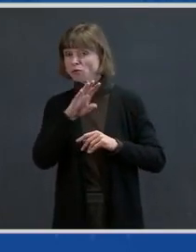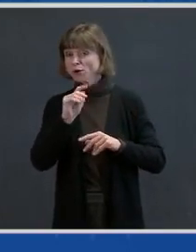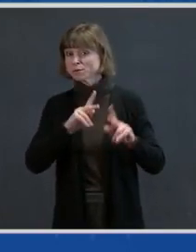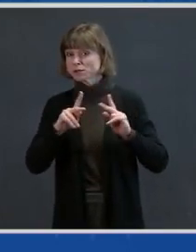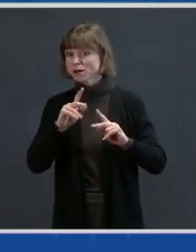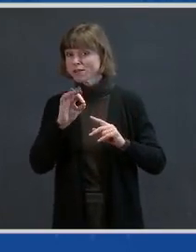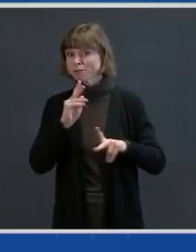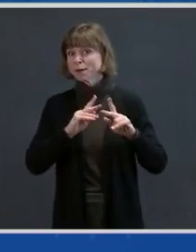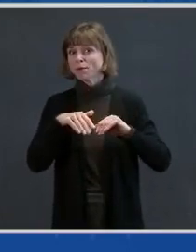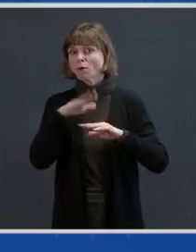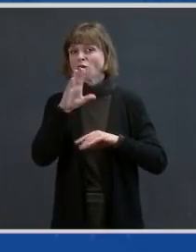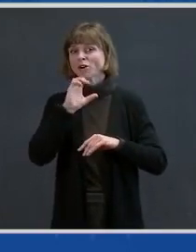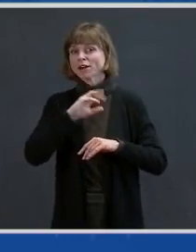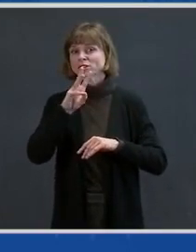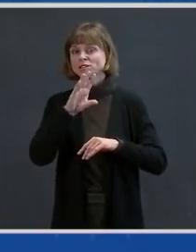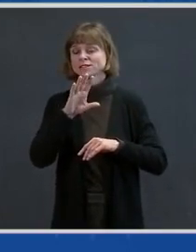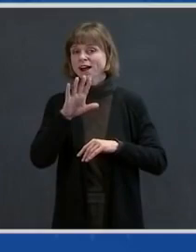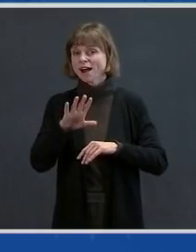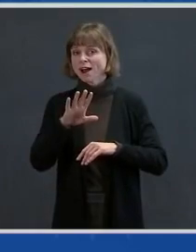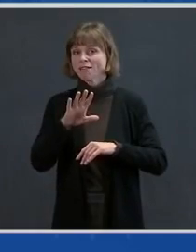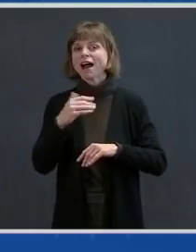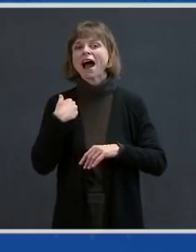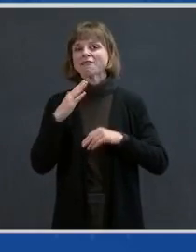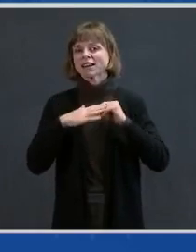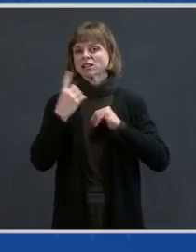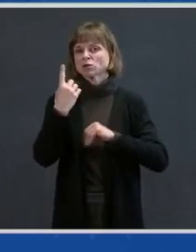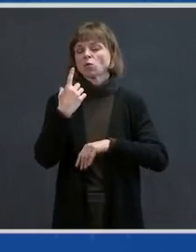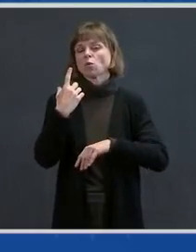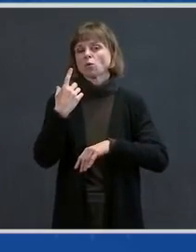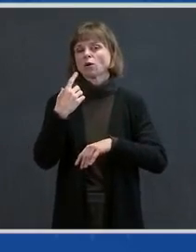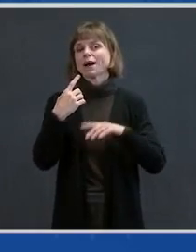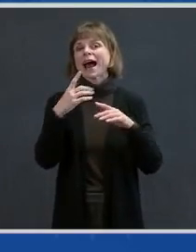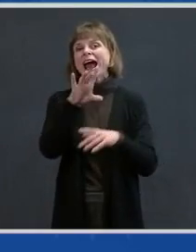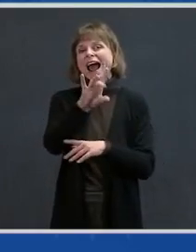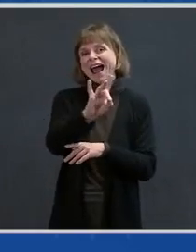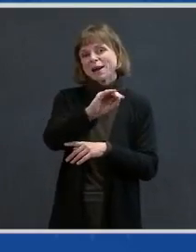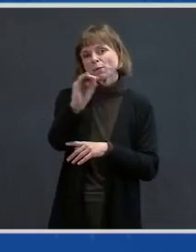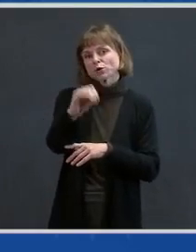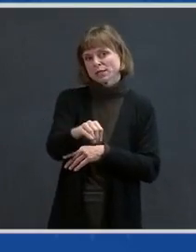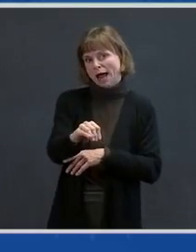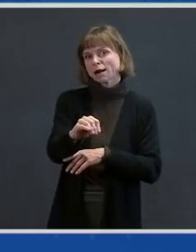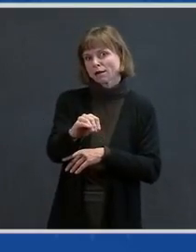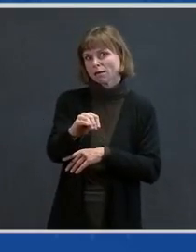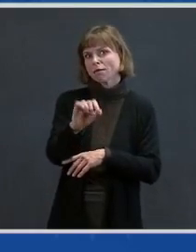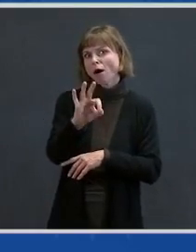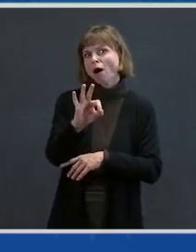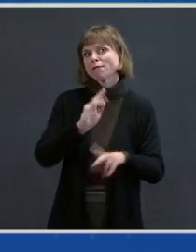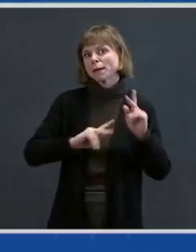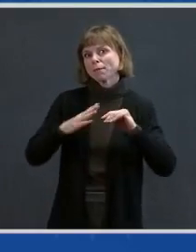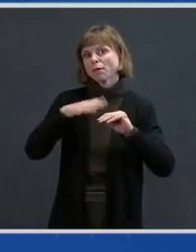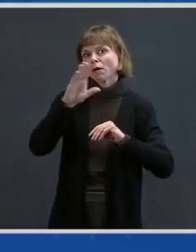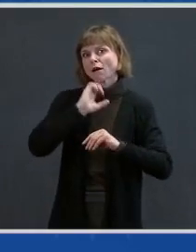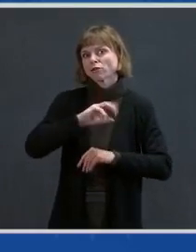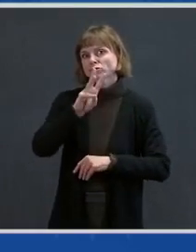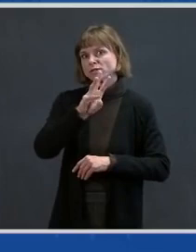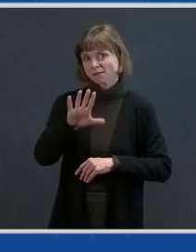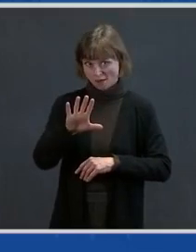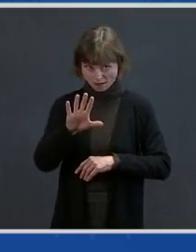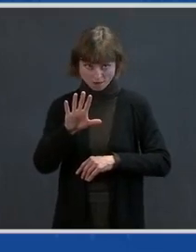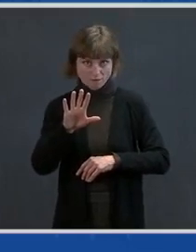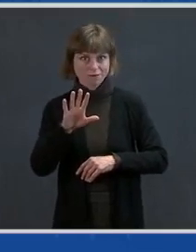now. That was 8% 6 weeks ago. I'm going to repeat that. 8% of people over 65,